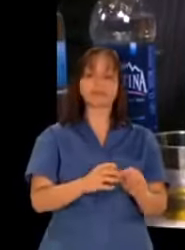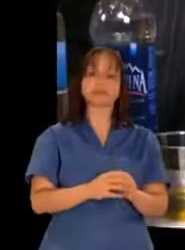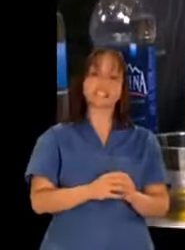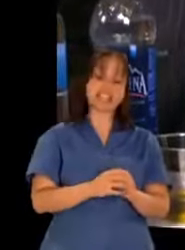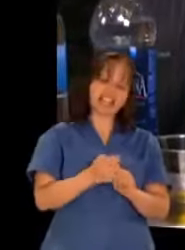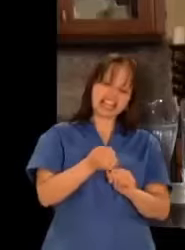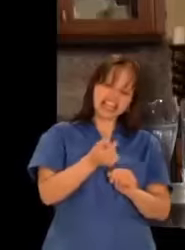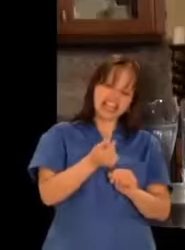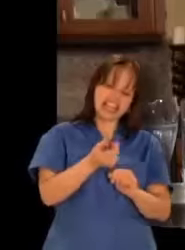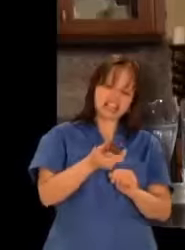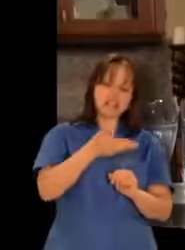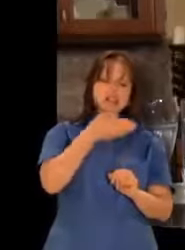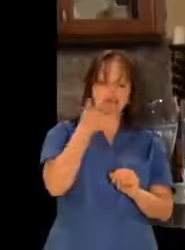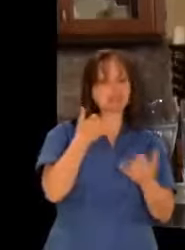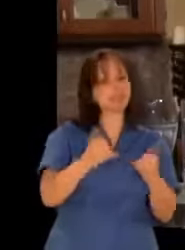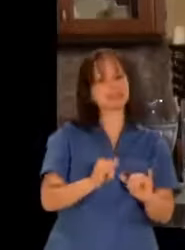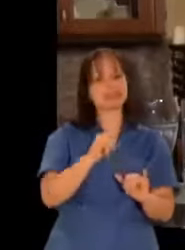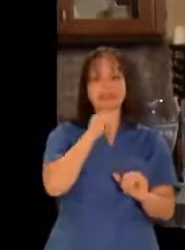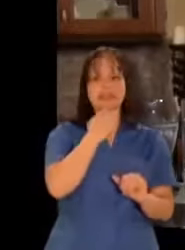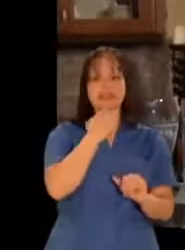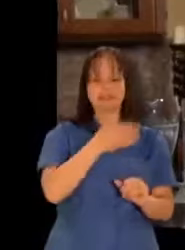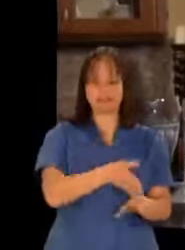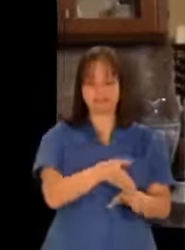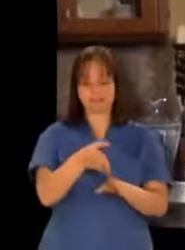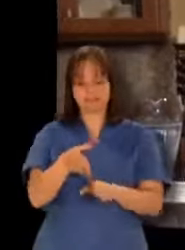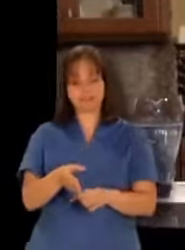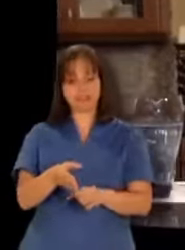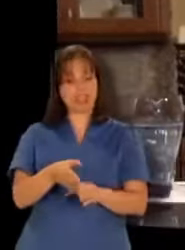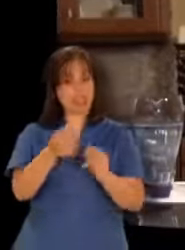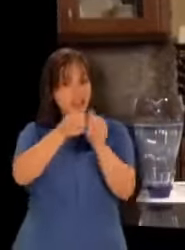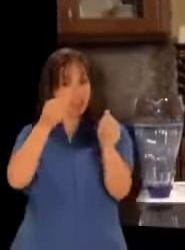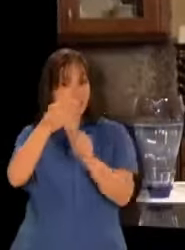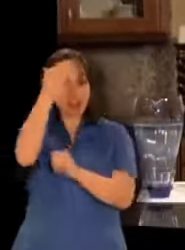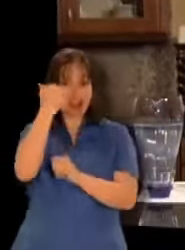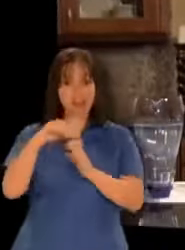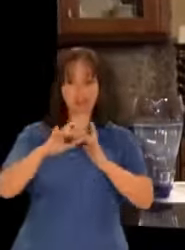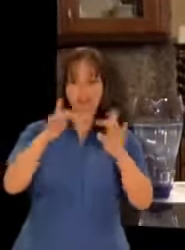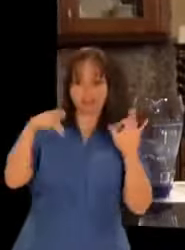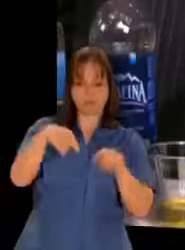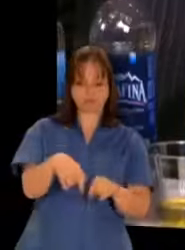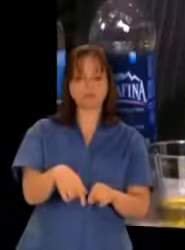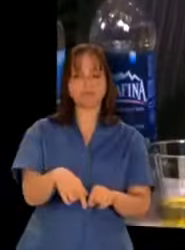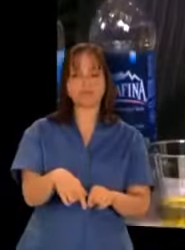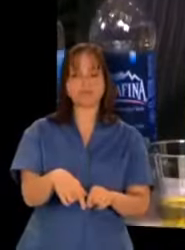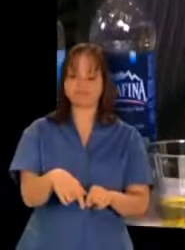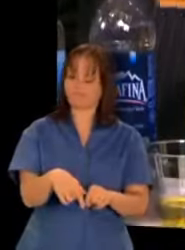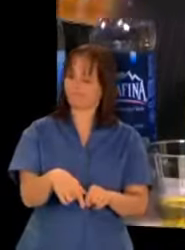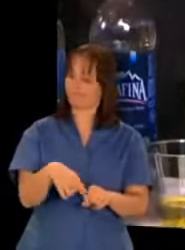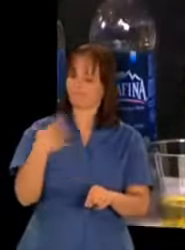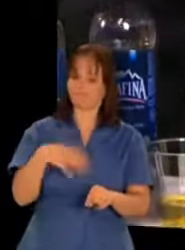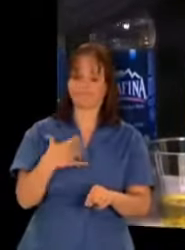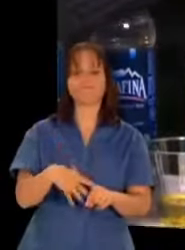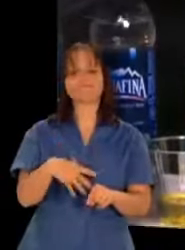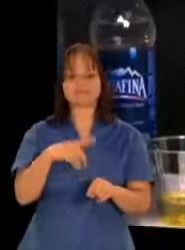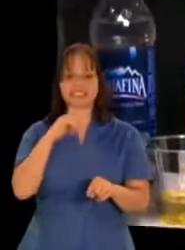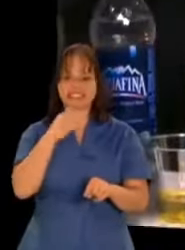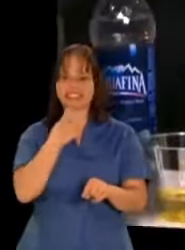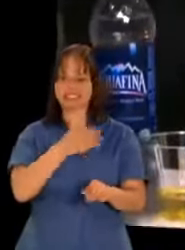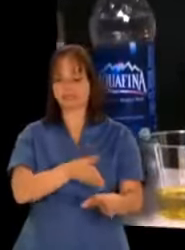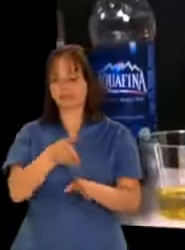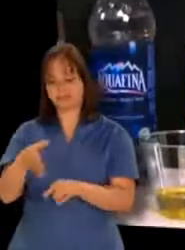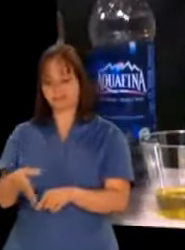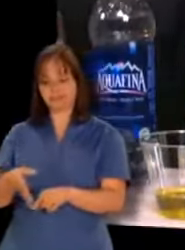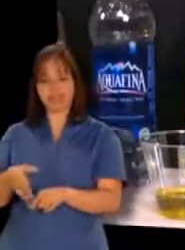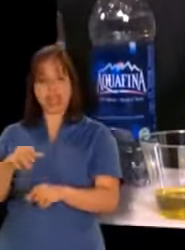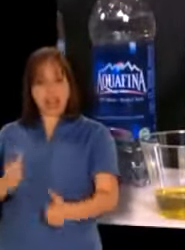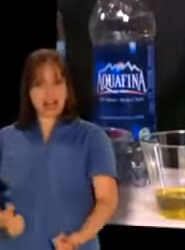A little better, but still acidic, right? How about the Arrowhead Sparkling? Very acidic. How